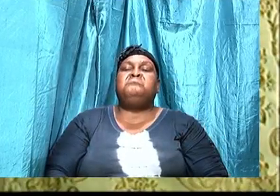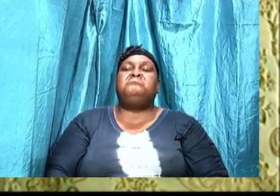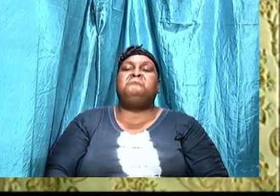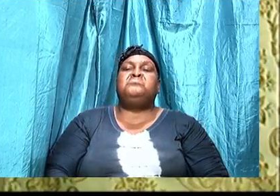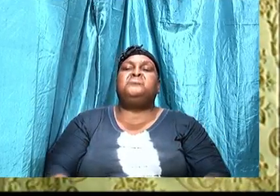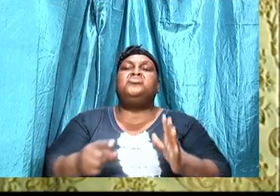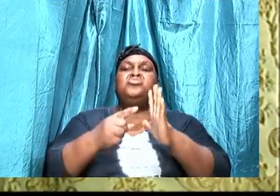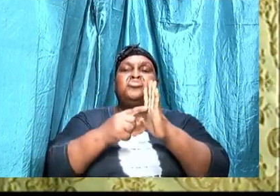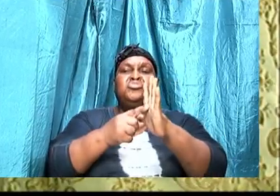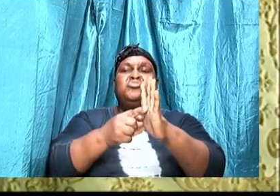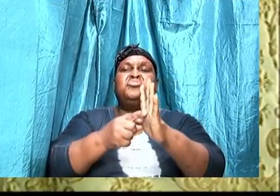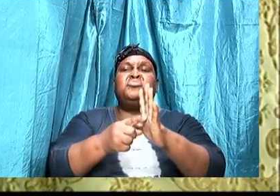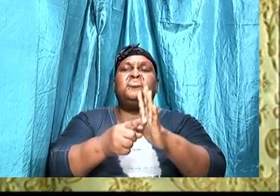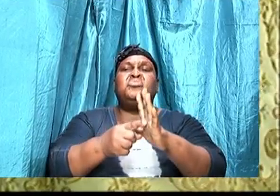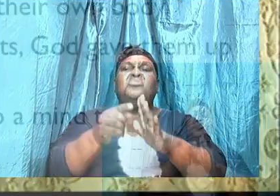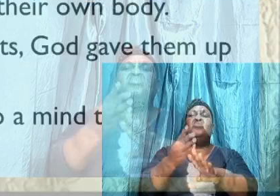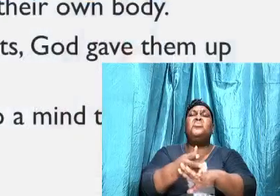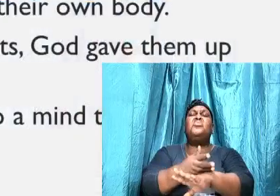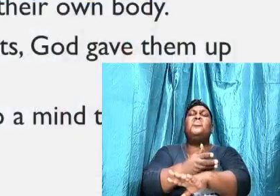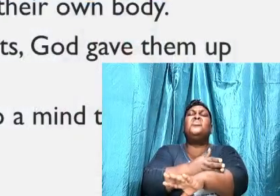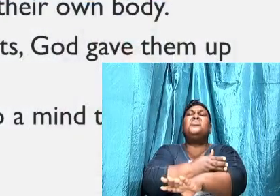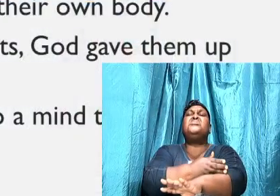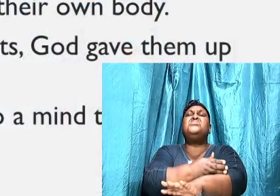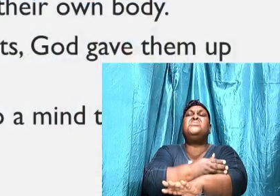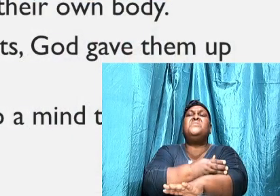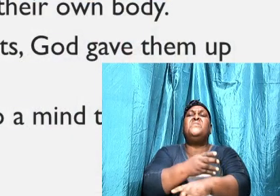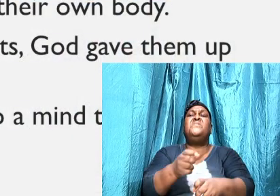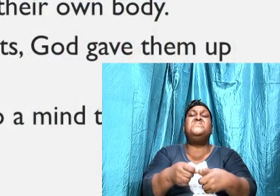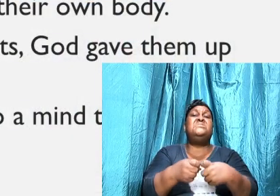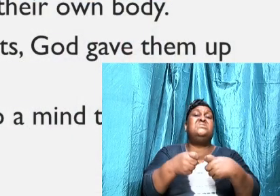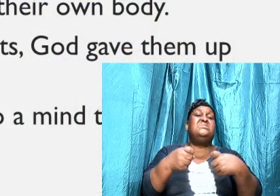this slide show the progression of sin